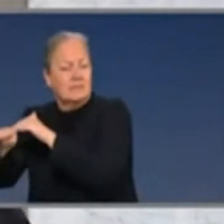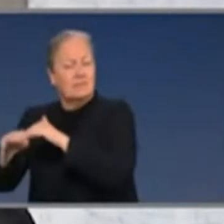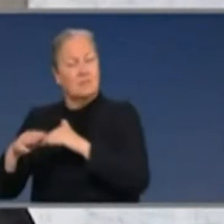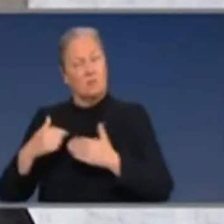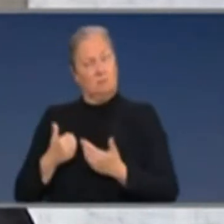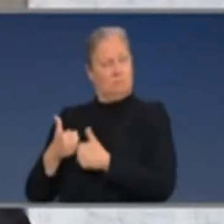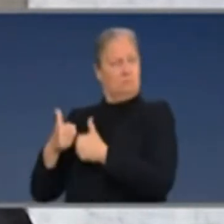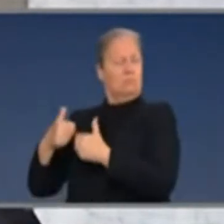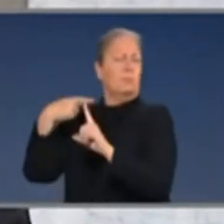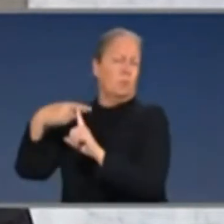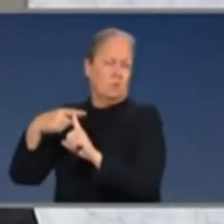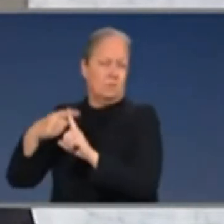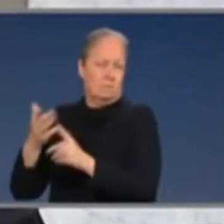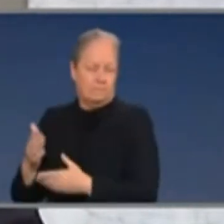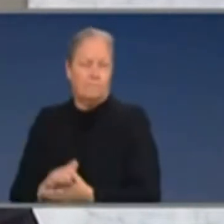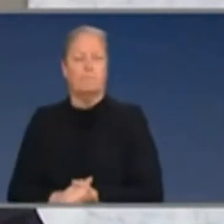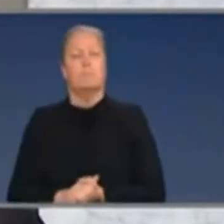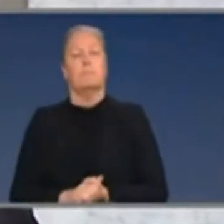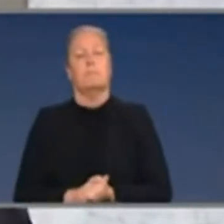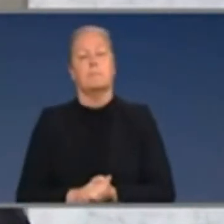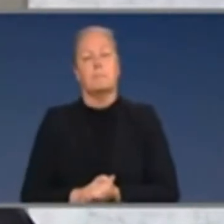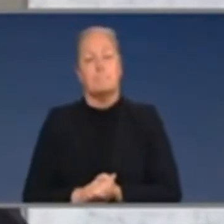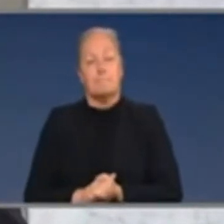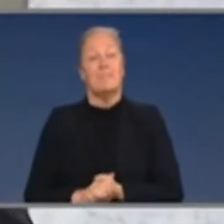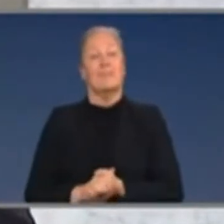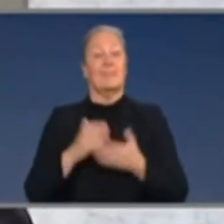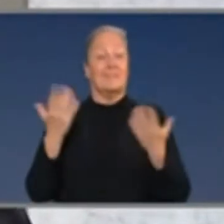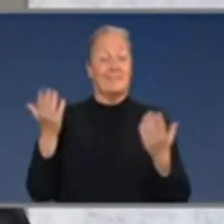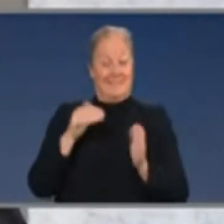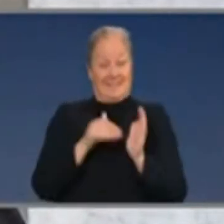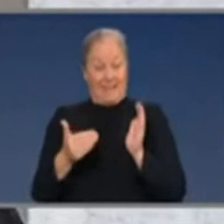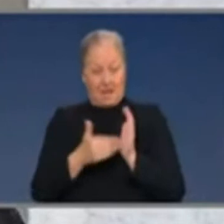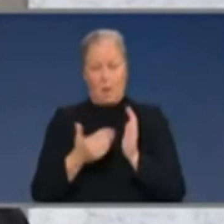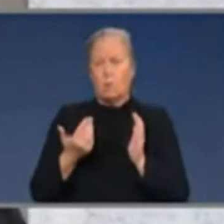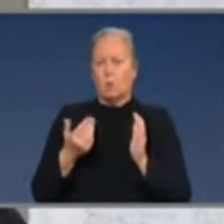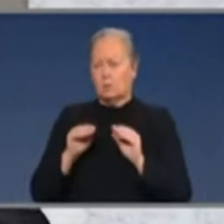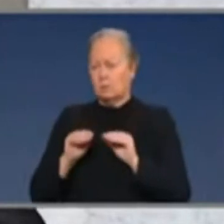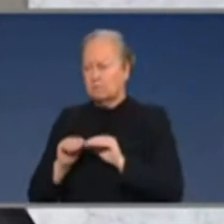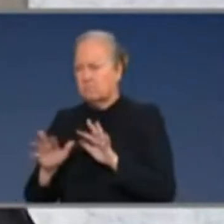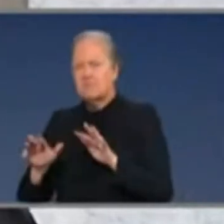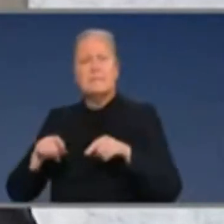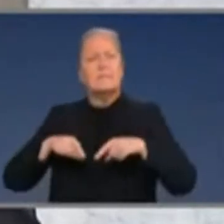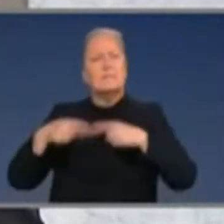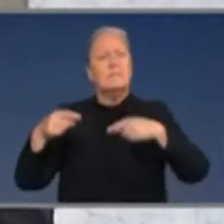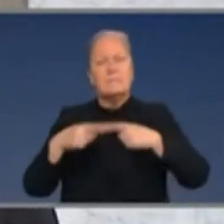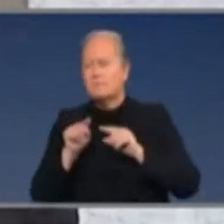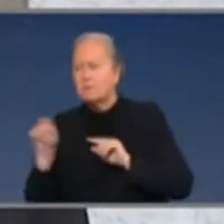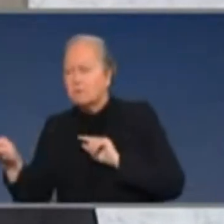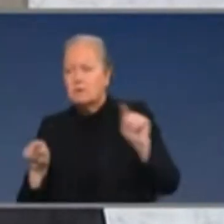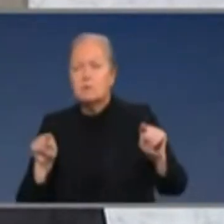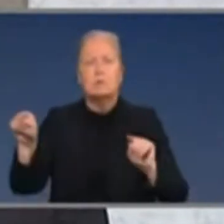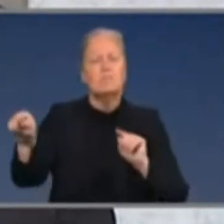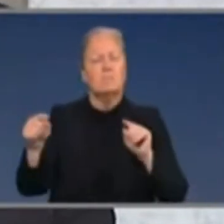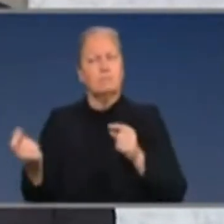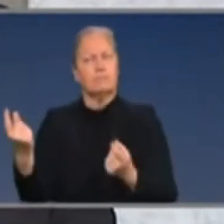that's very welcome. So as it has moved into other communities, that is obviously of great concern, and we can't rule out